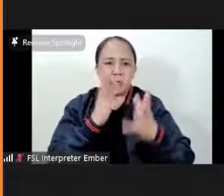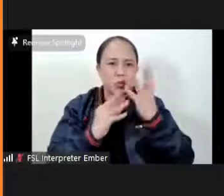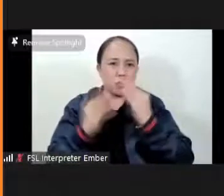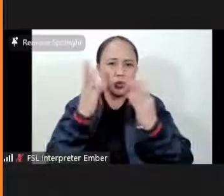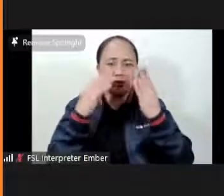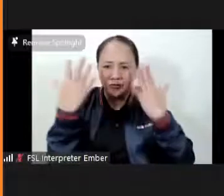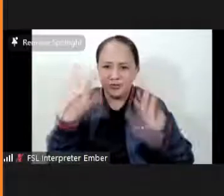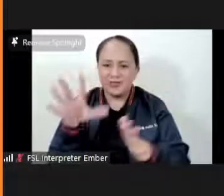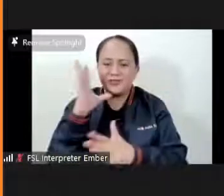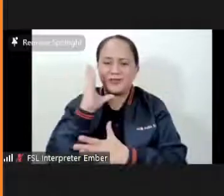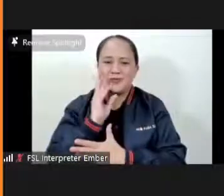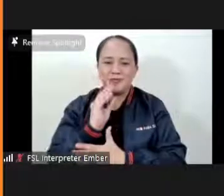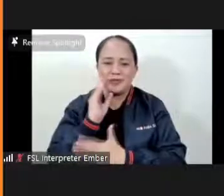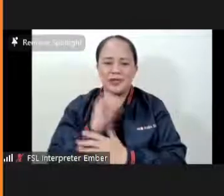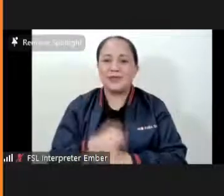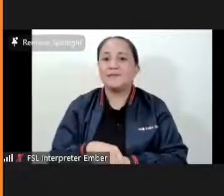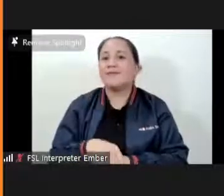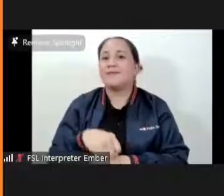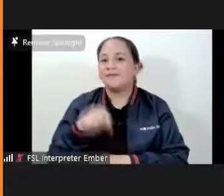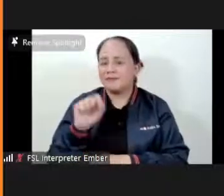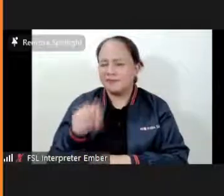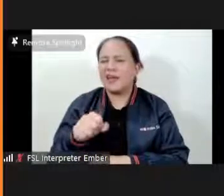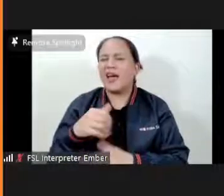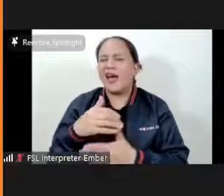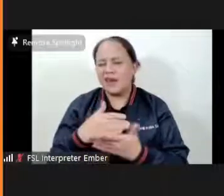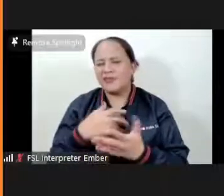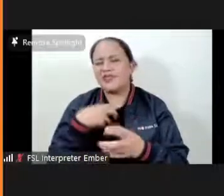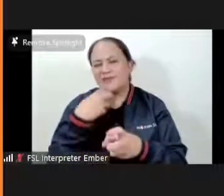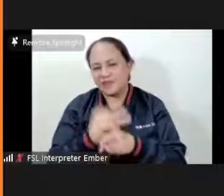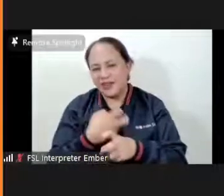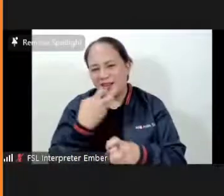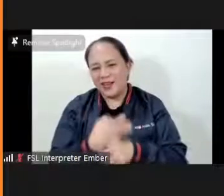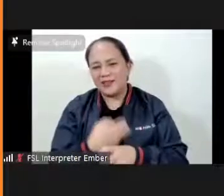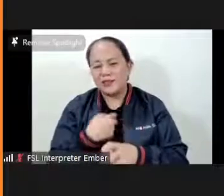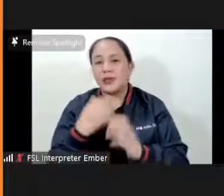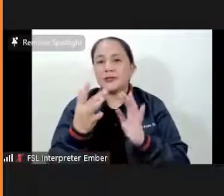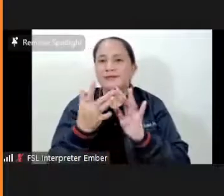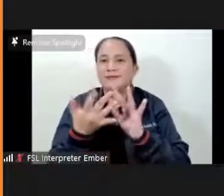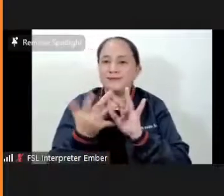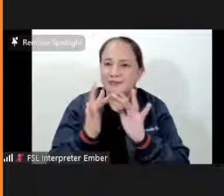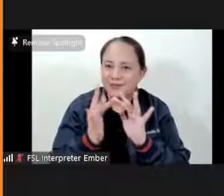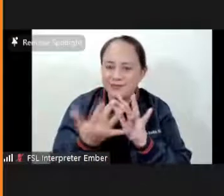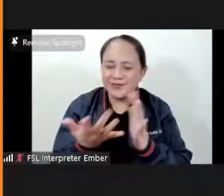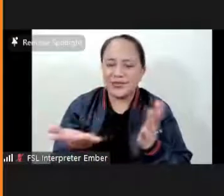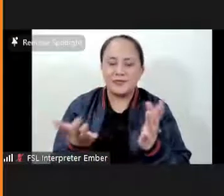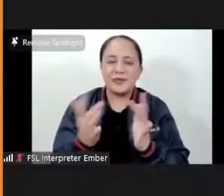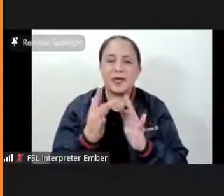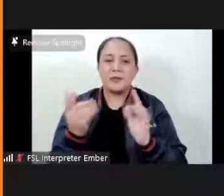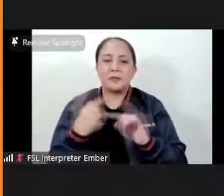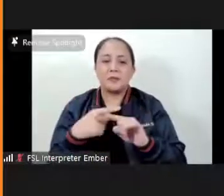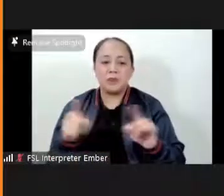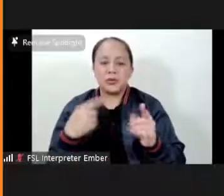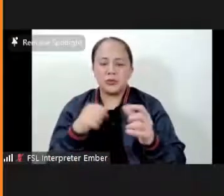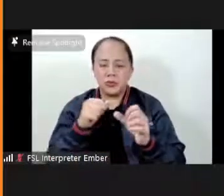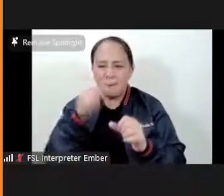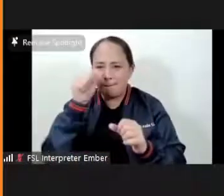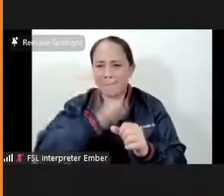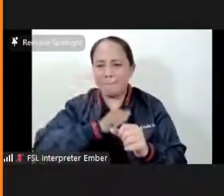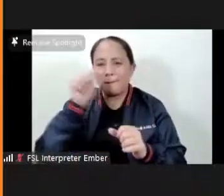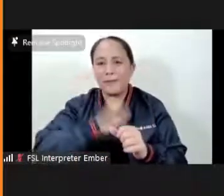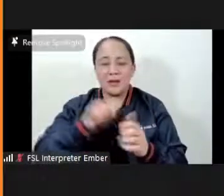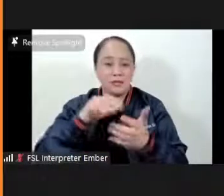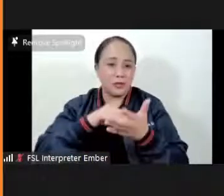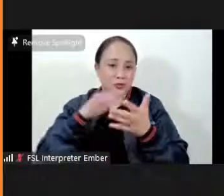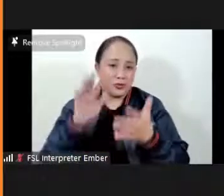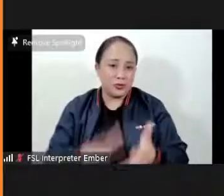have experienced. Of course, there were some difficulties with internet connectivity, but with the perseverance of the